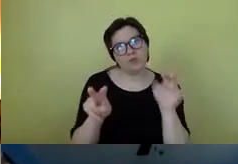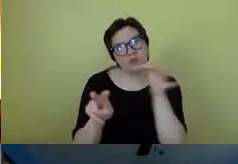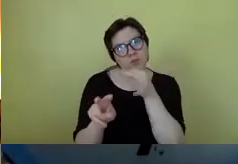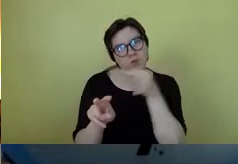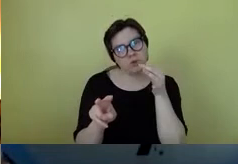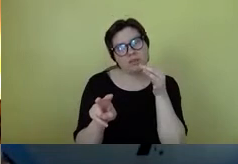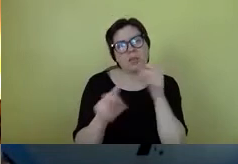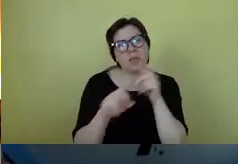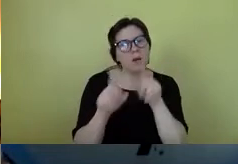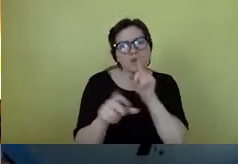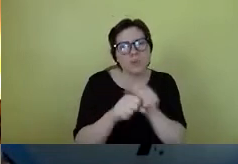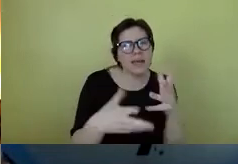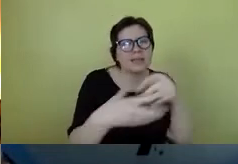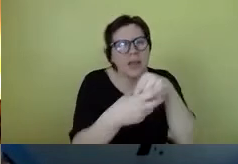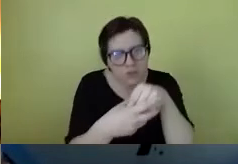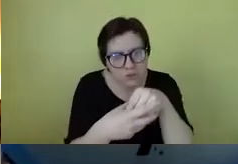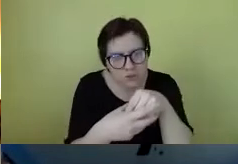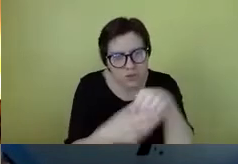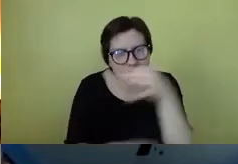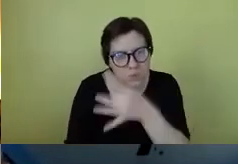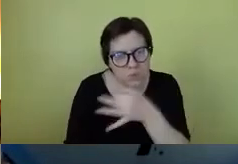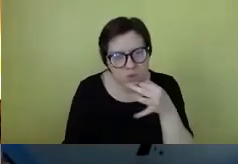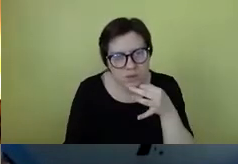to be engaged in Eucharist.